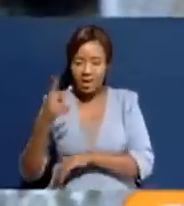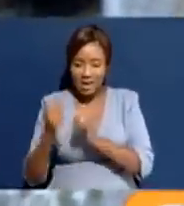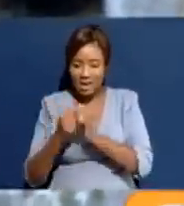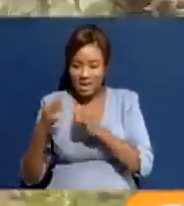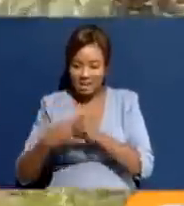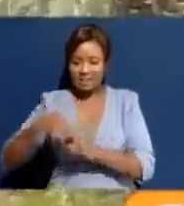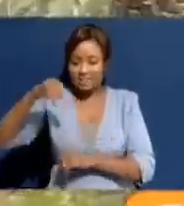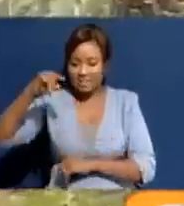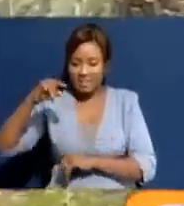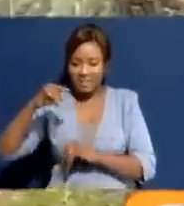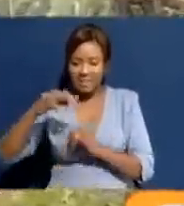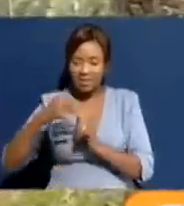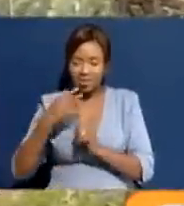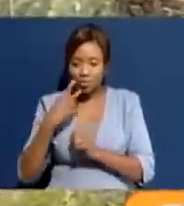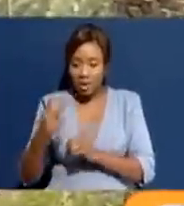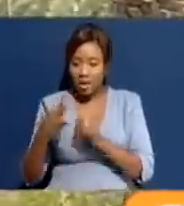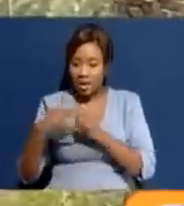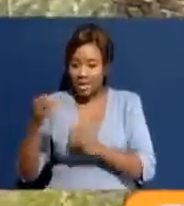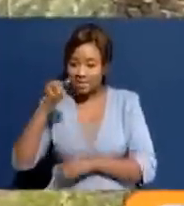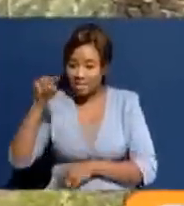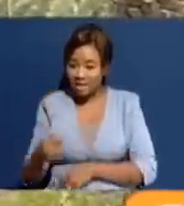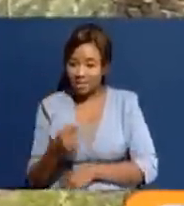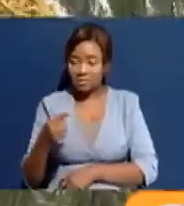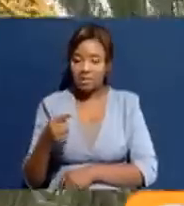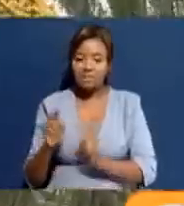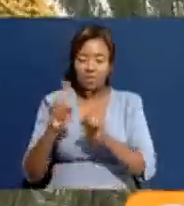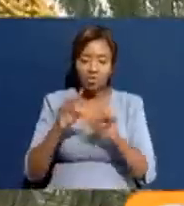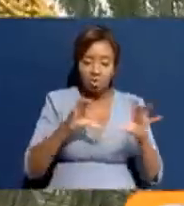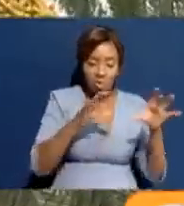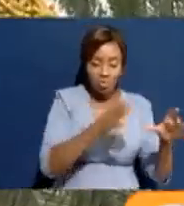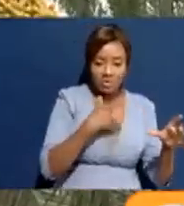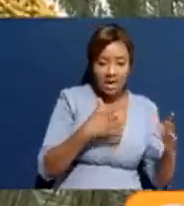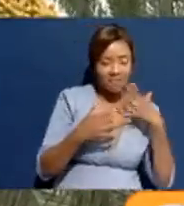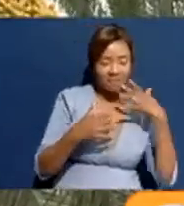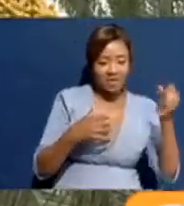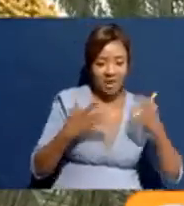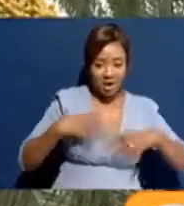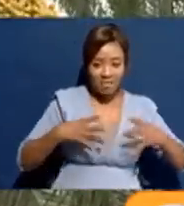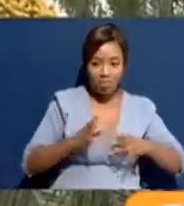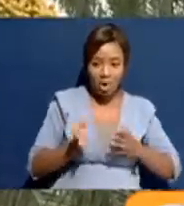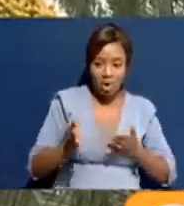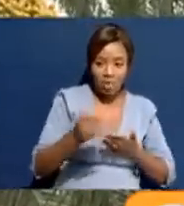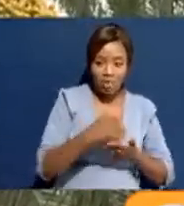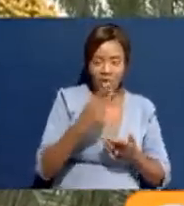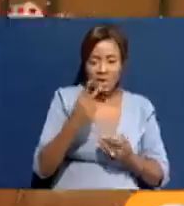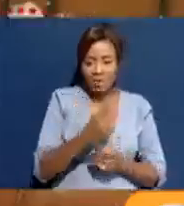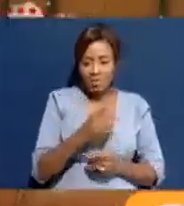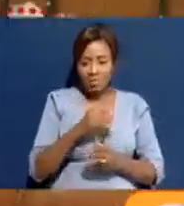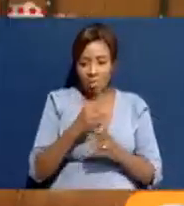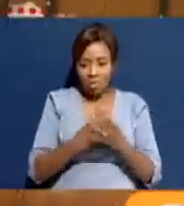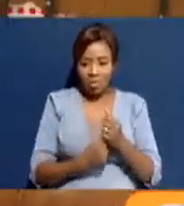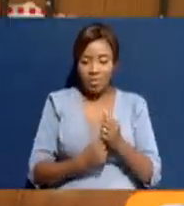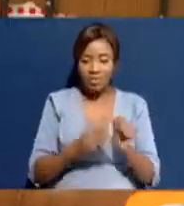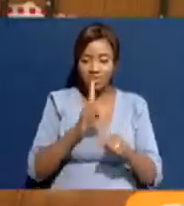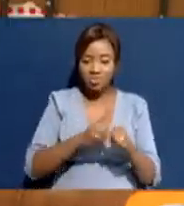$280,000 annually, with the community having over 500 people. Revenues generated from kibbutz Shar Hagolan is